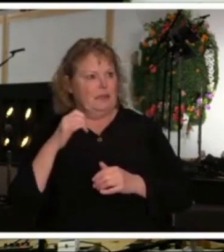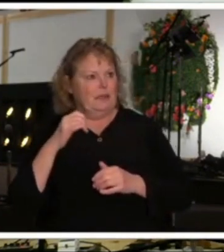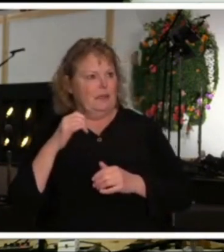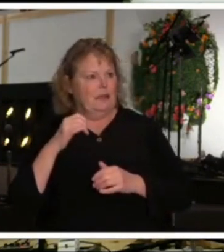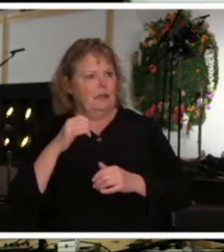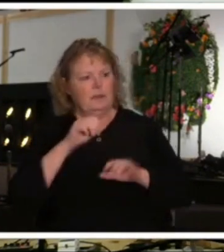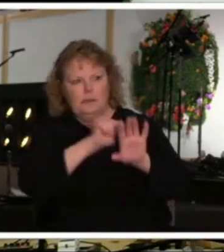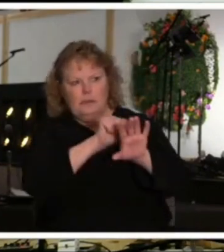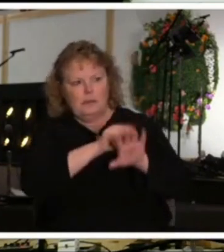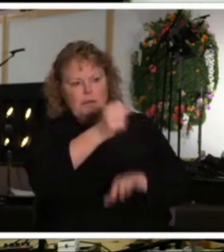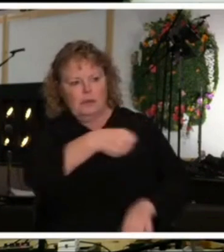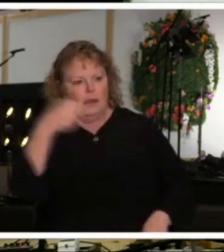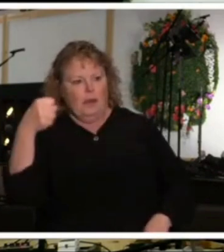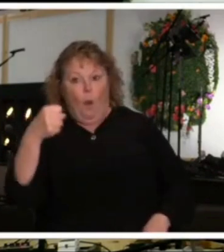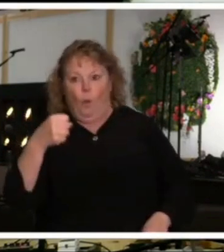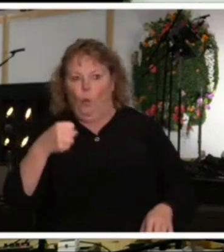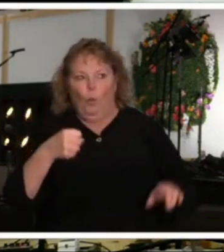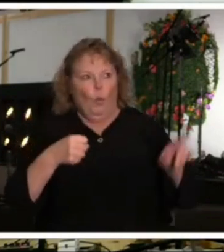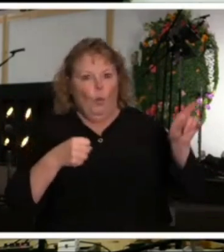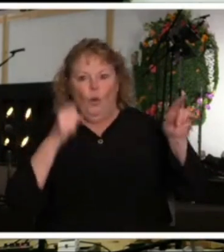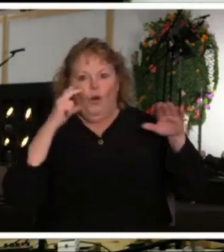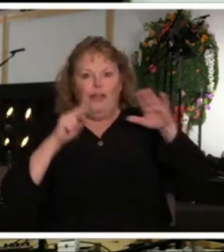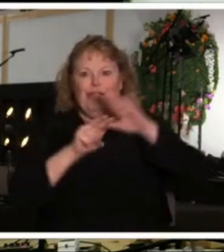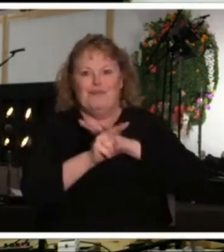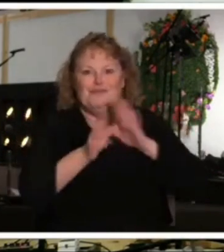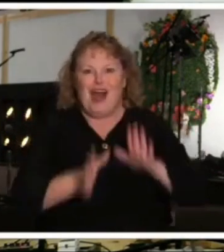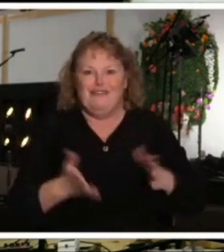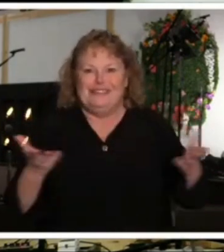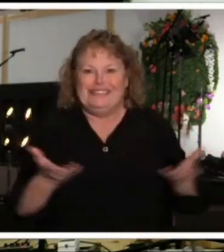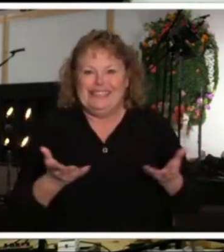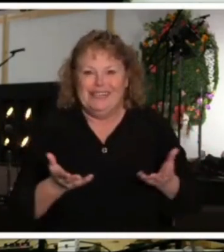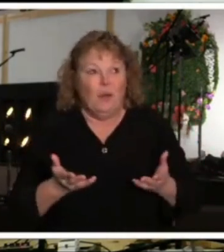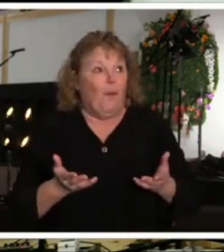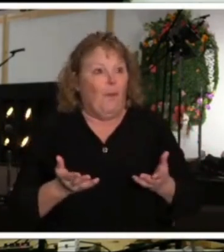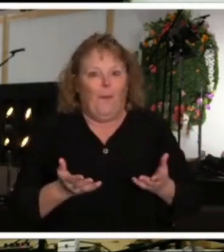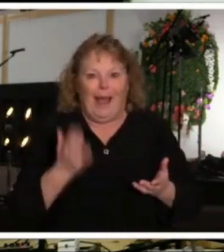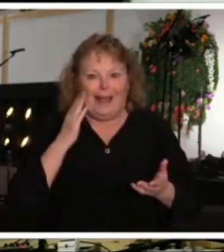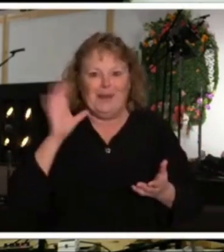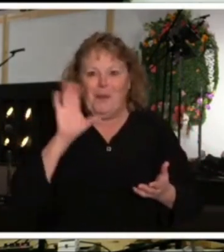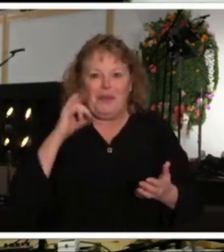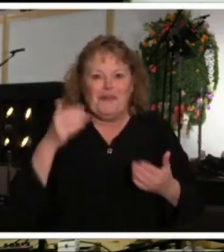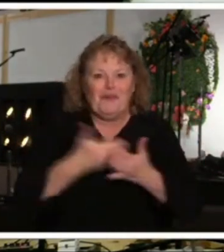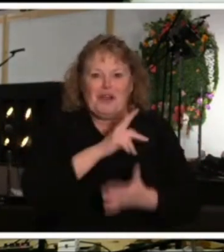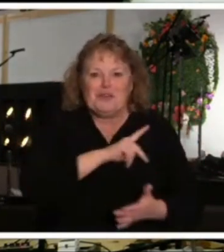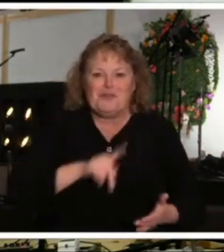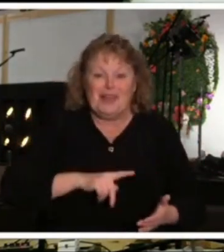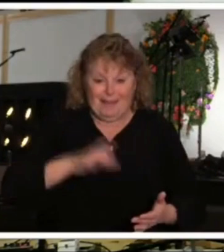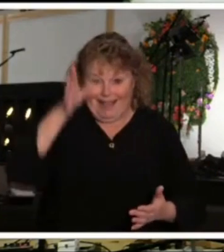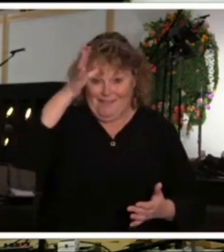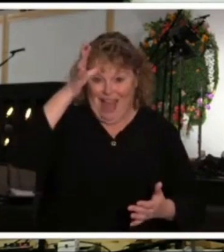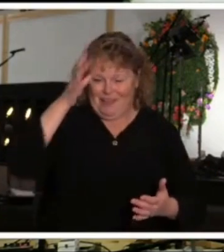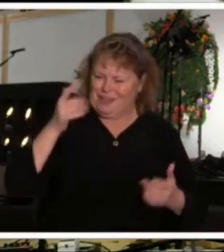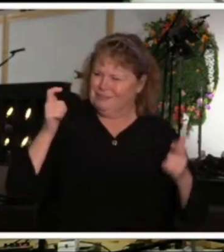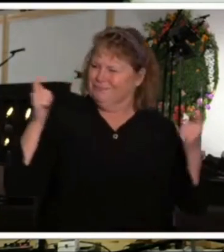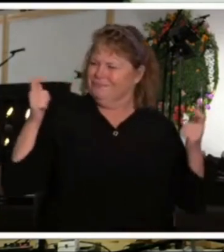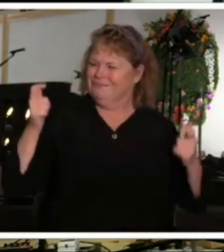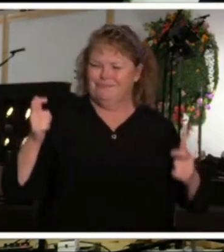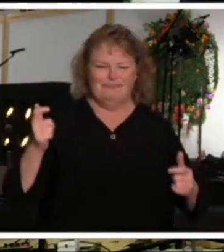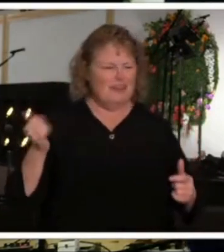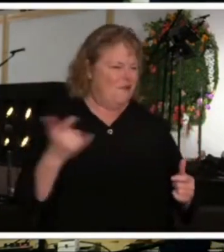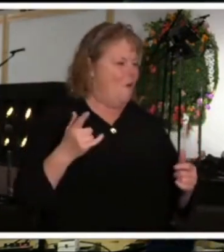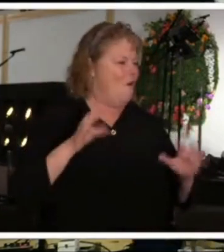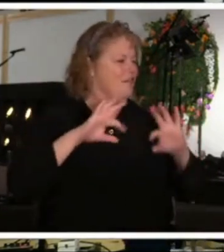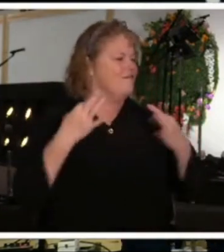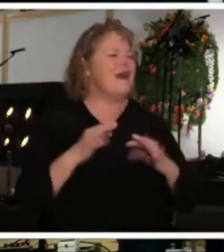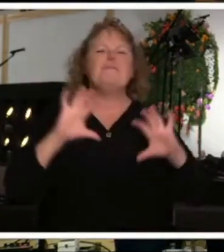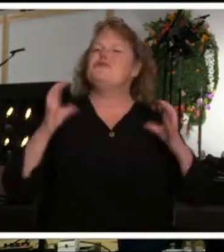door, and you know he's looking for a new king. Man, that's got to be the greatest feeling. Out of all the people in the world,